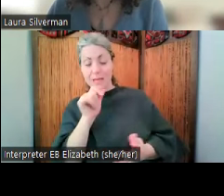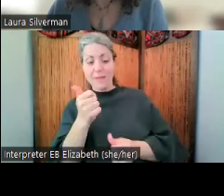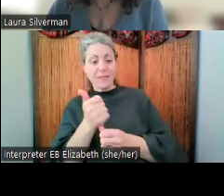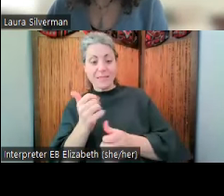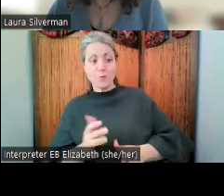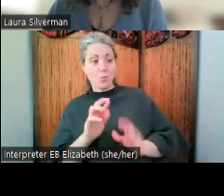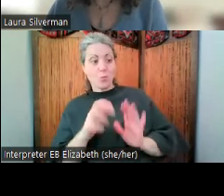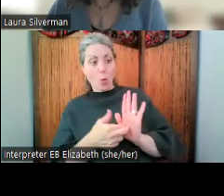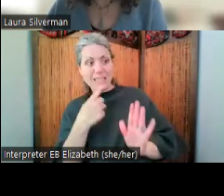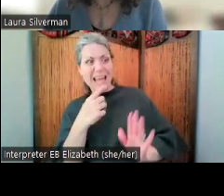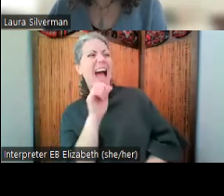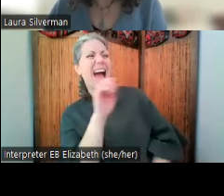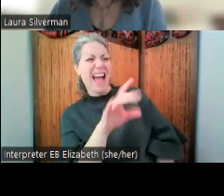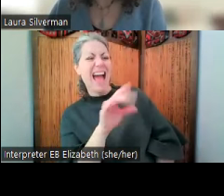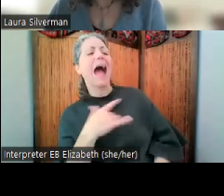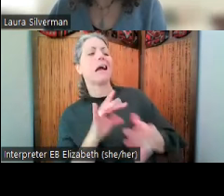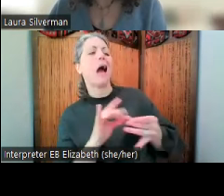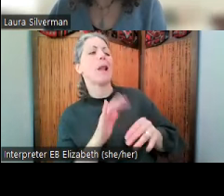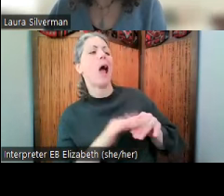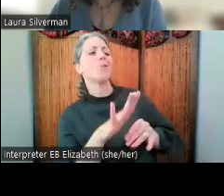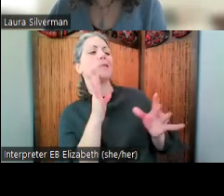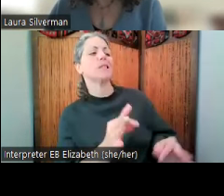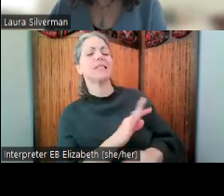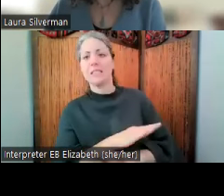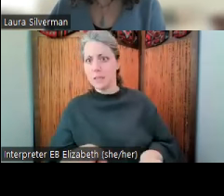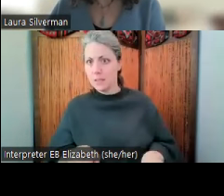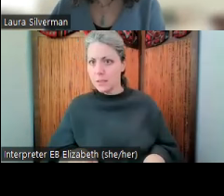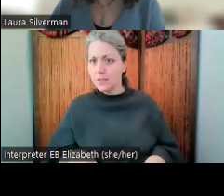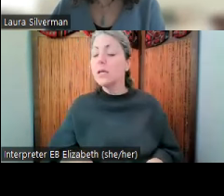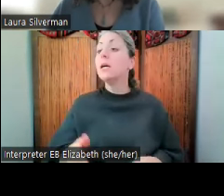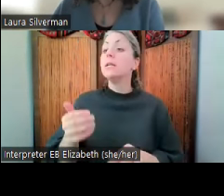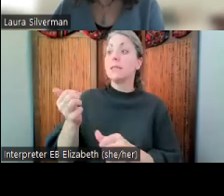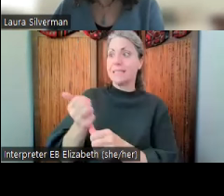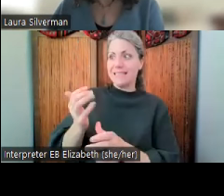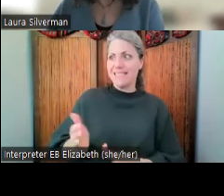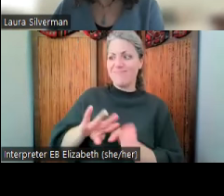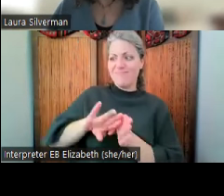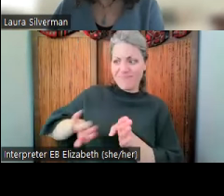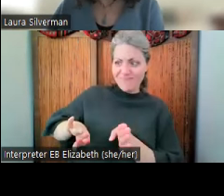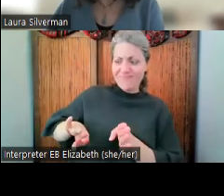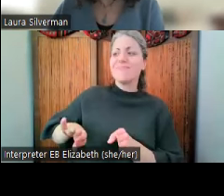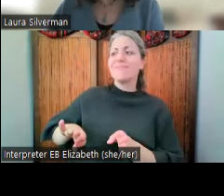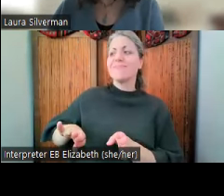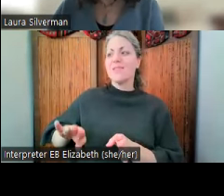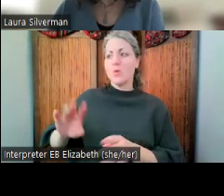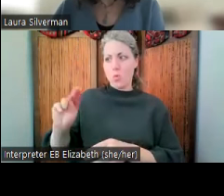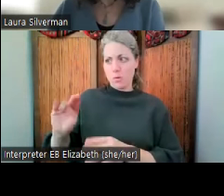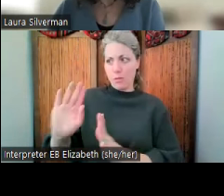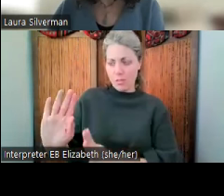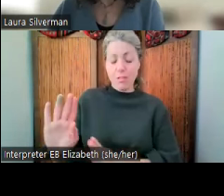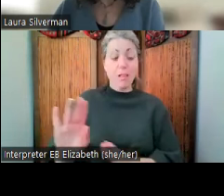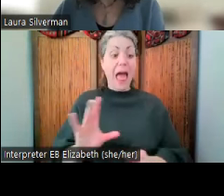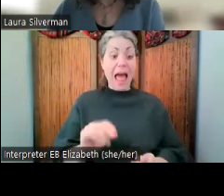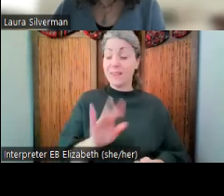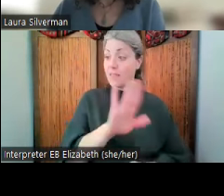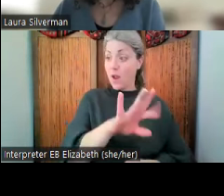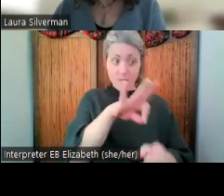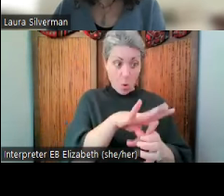that. It's important to ensure that the voters' decisions are also kept confidential. So if someone serves as an